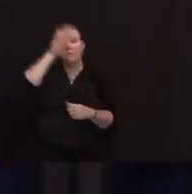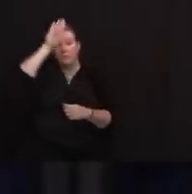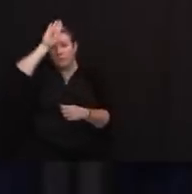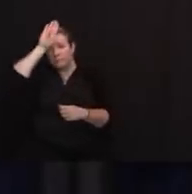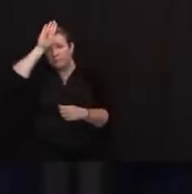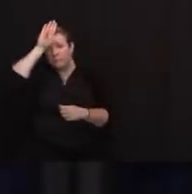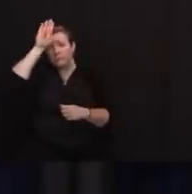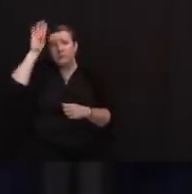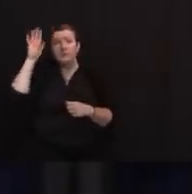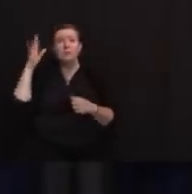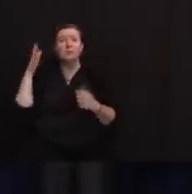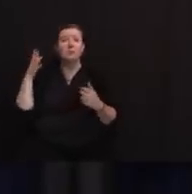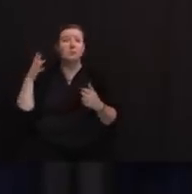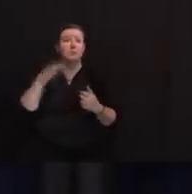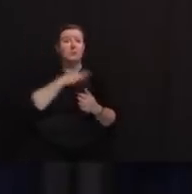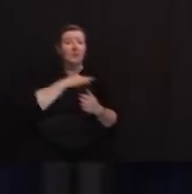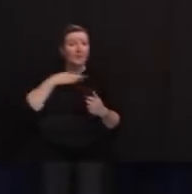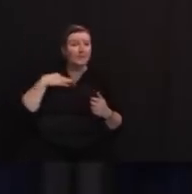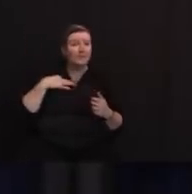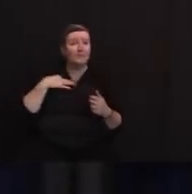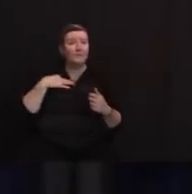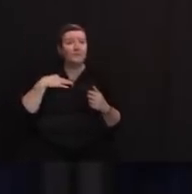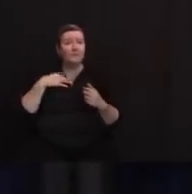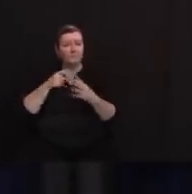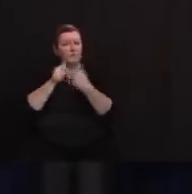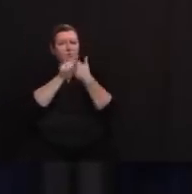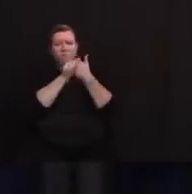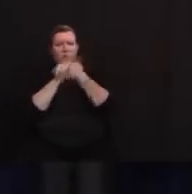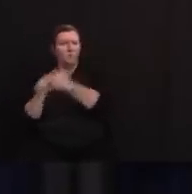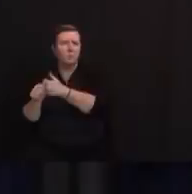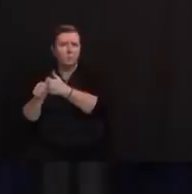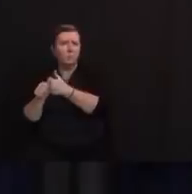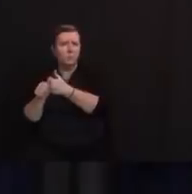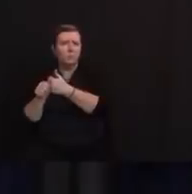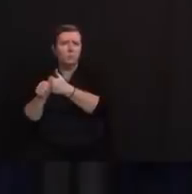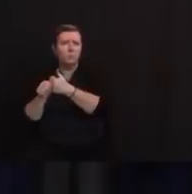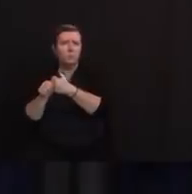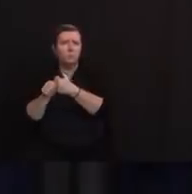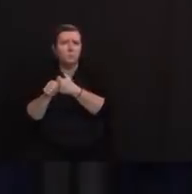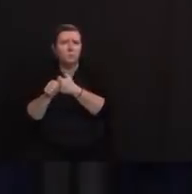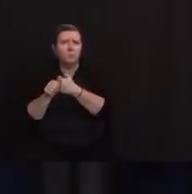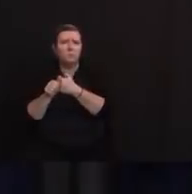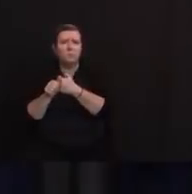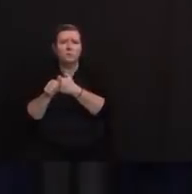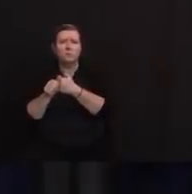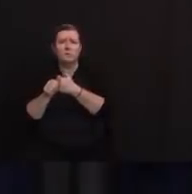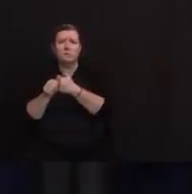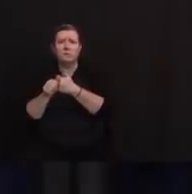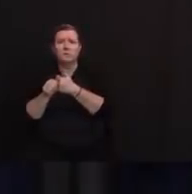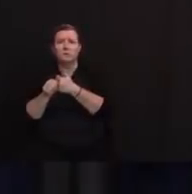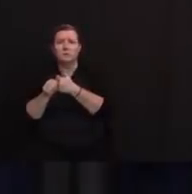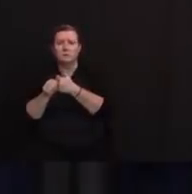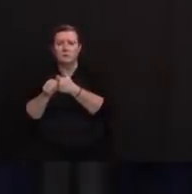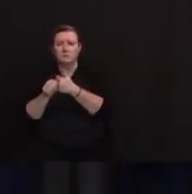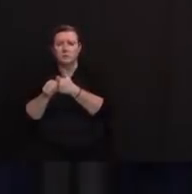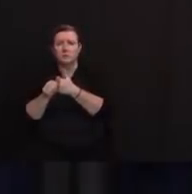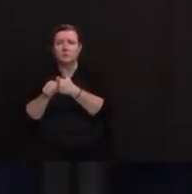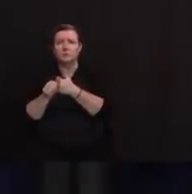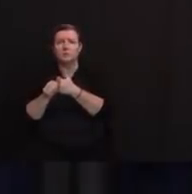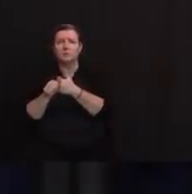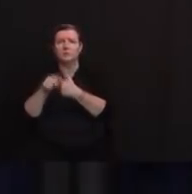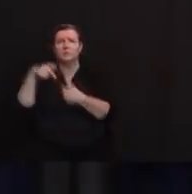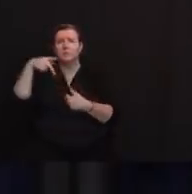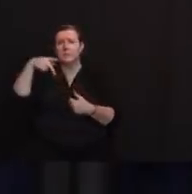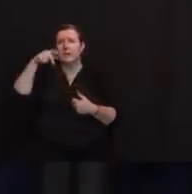professionals is also in line with the recommendations of the Department's Professional Advisory Committee, the PAC, led by